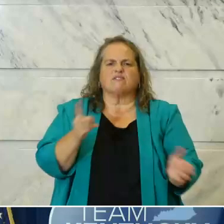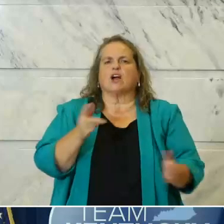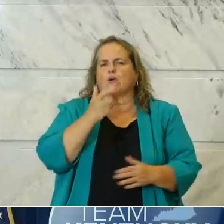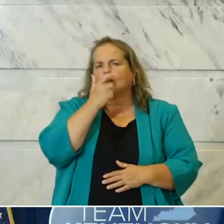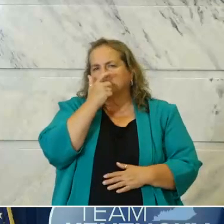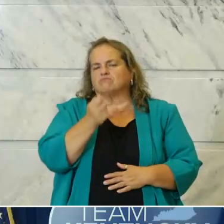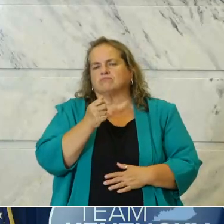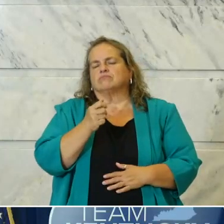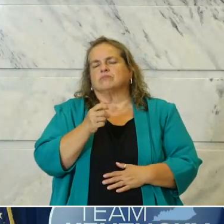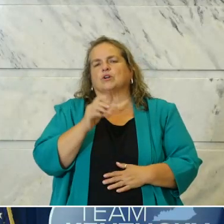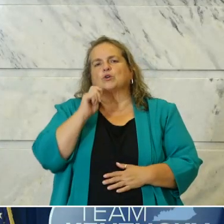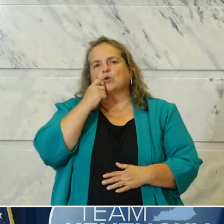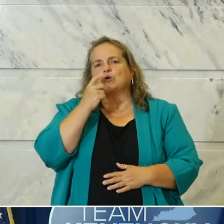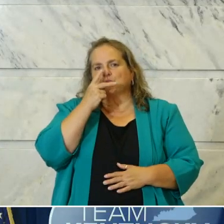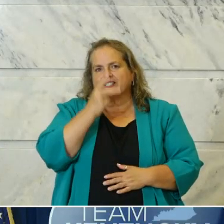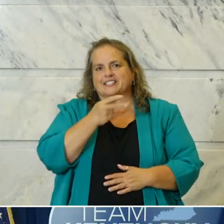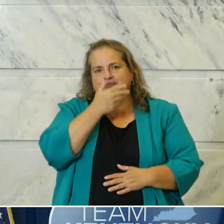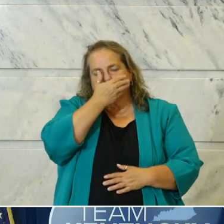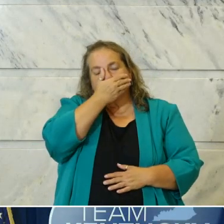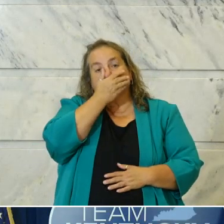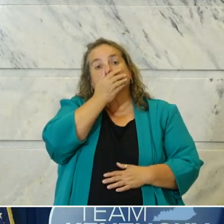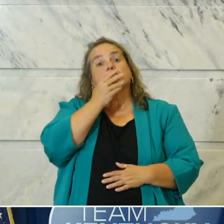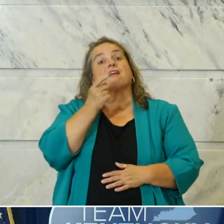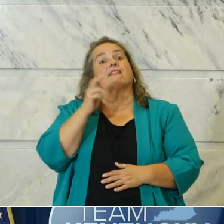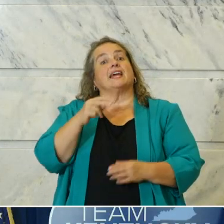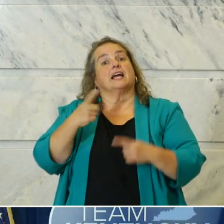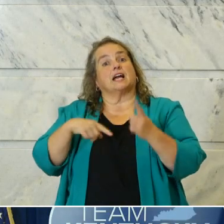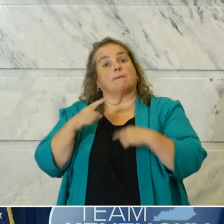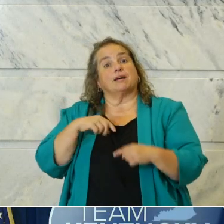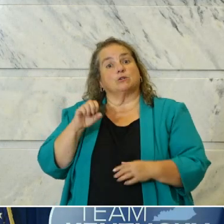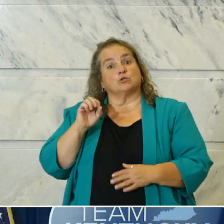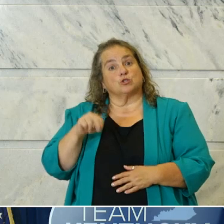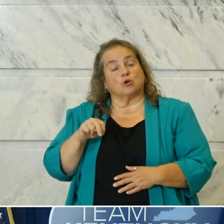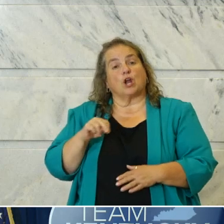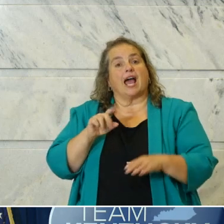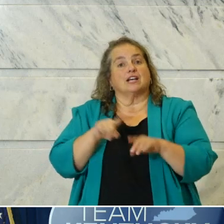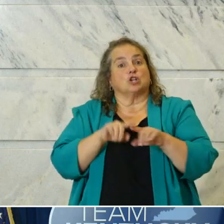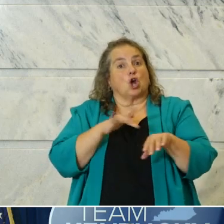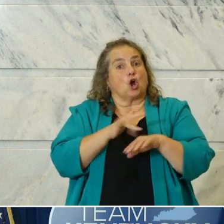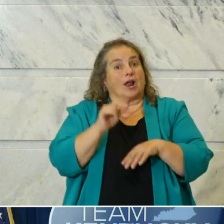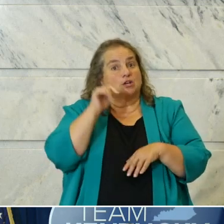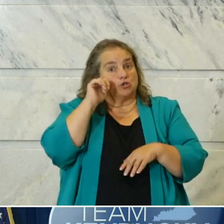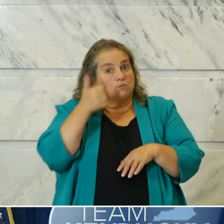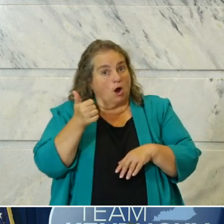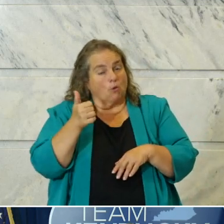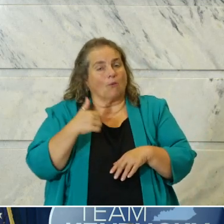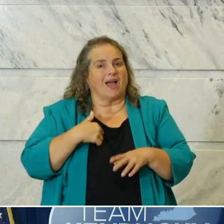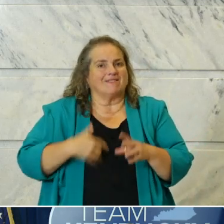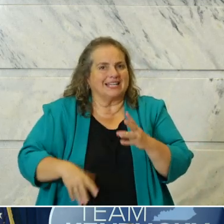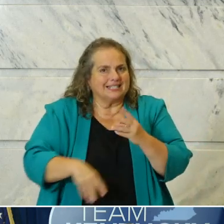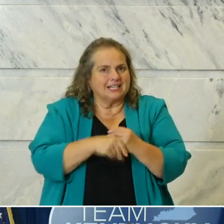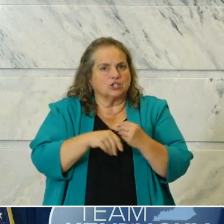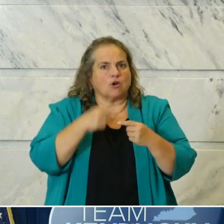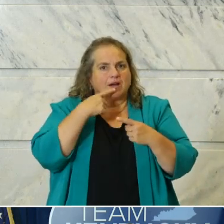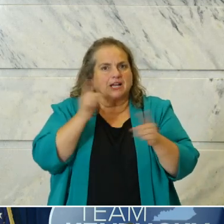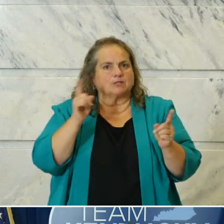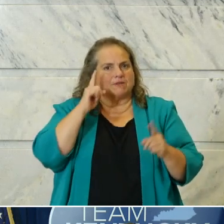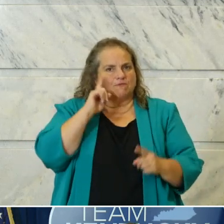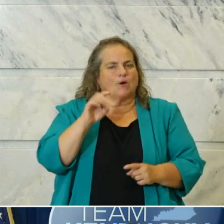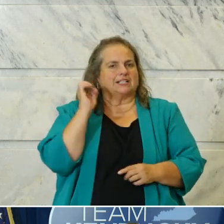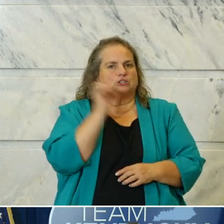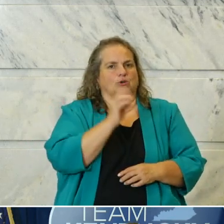Oh, there's some of it right there. And then coming soon, coming as early as tomorrow, we have additional announcements for Eastern